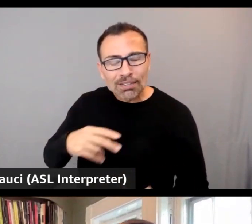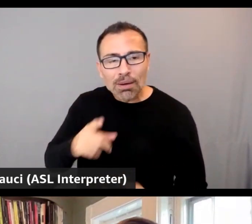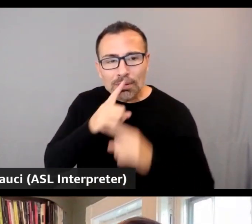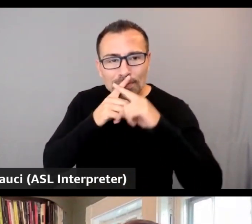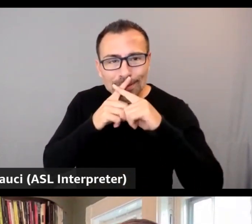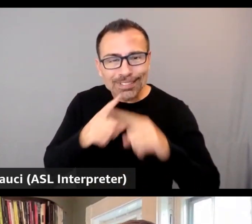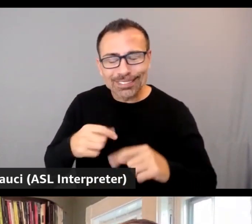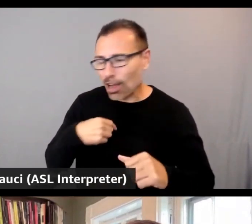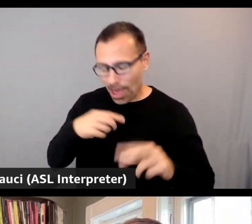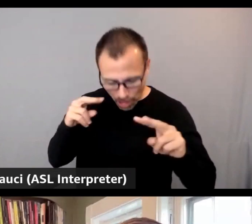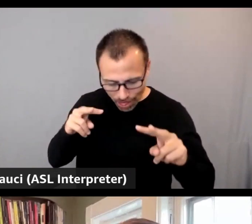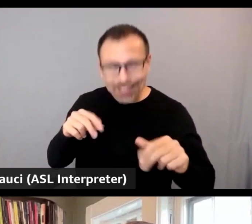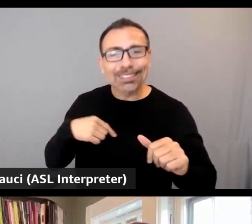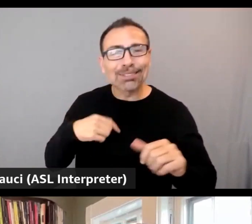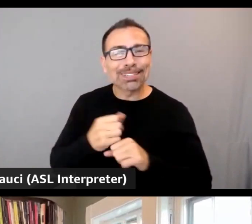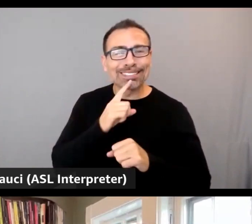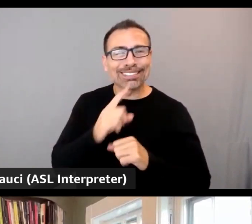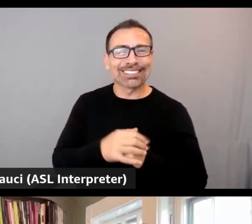I had to make sure I was on mute.